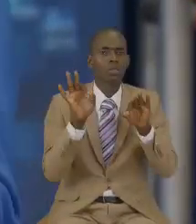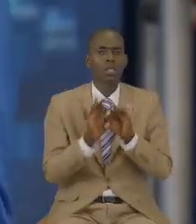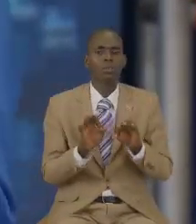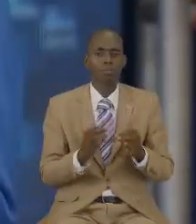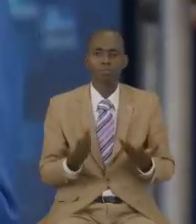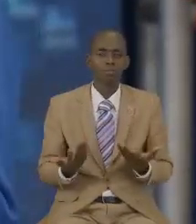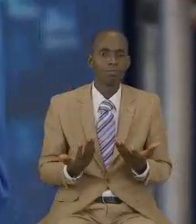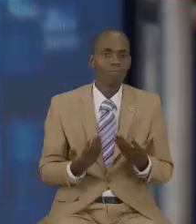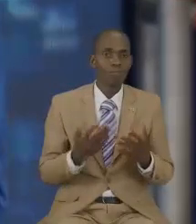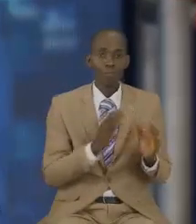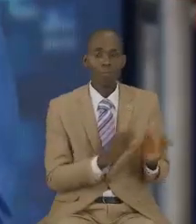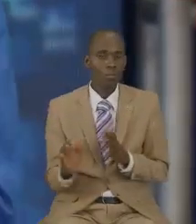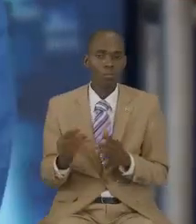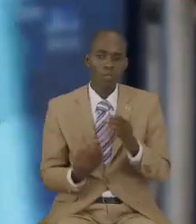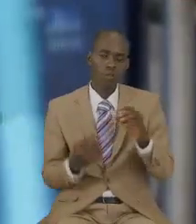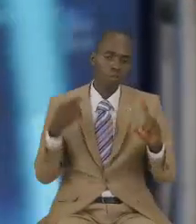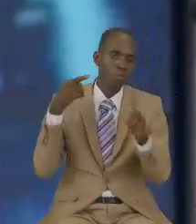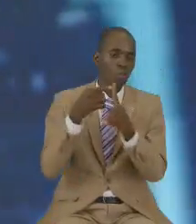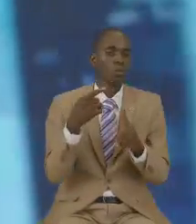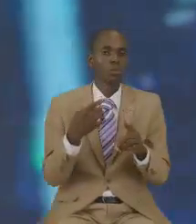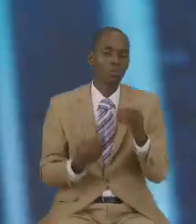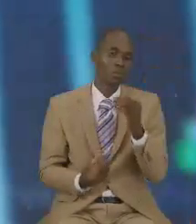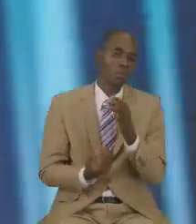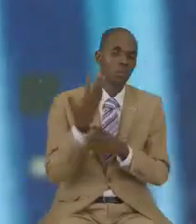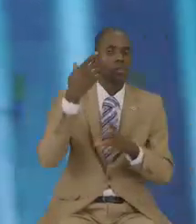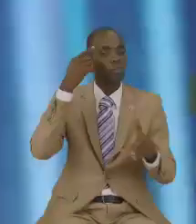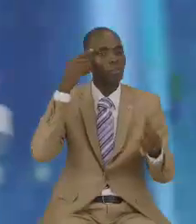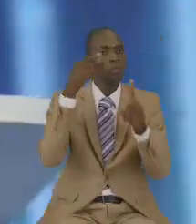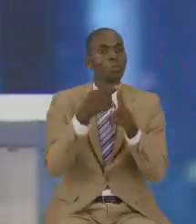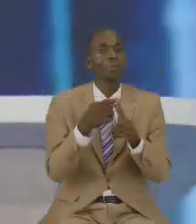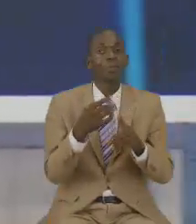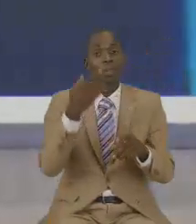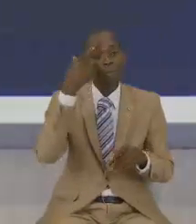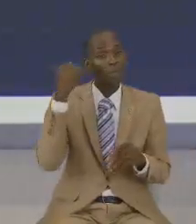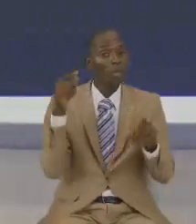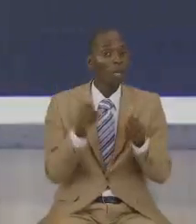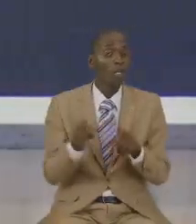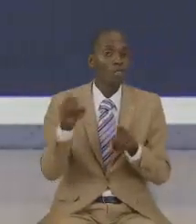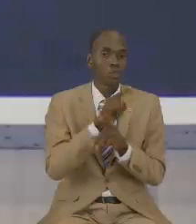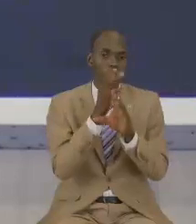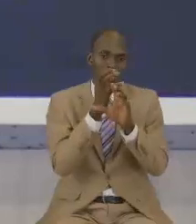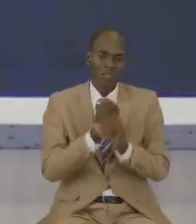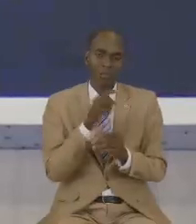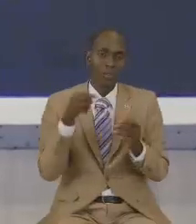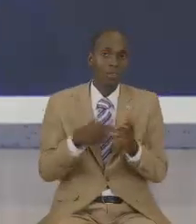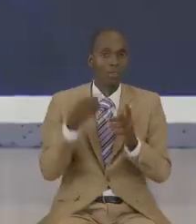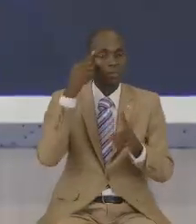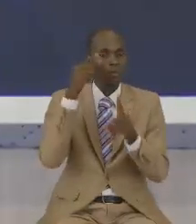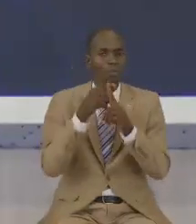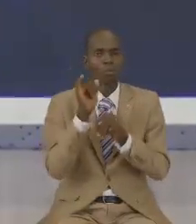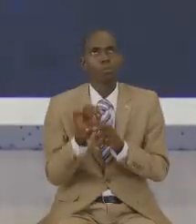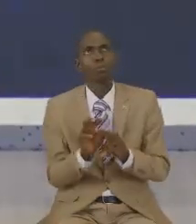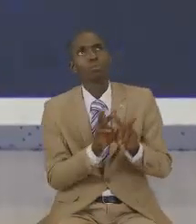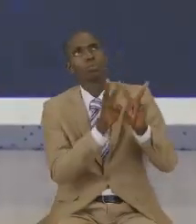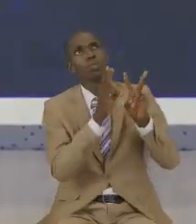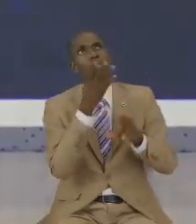and towards my goal, the growing goals. Because as you achieve this goal, you look up, there's a